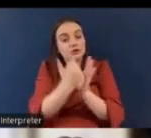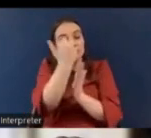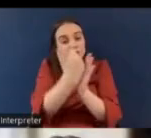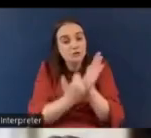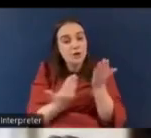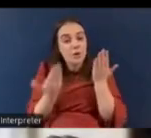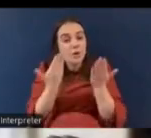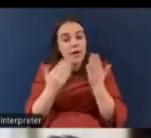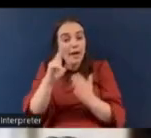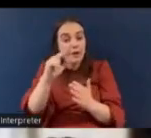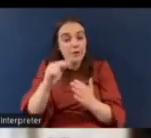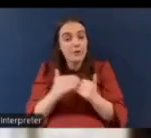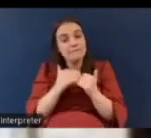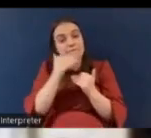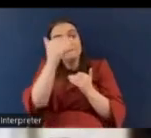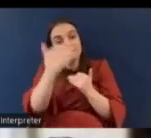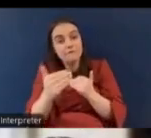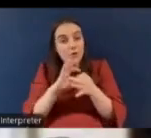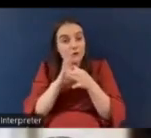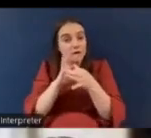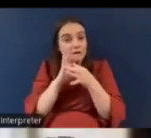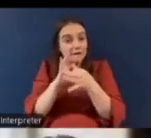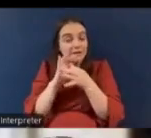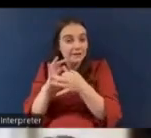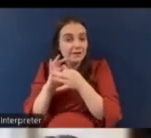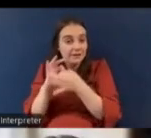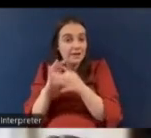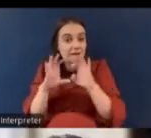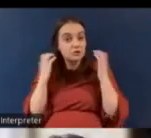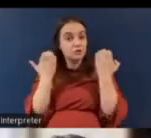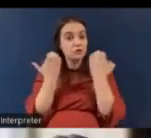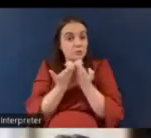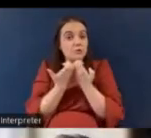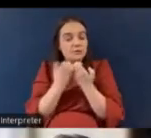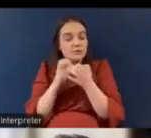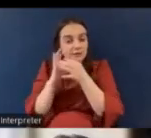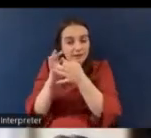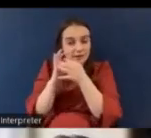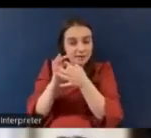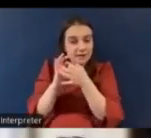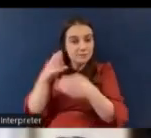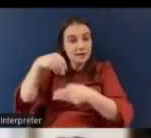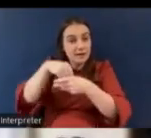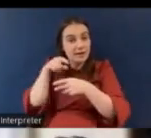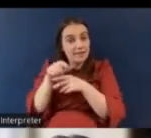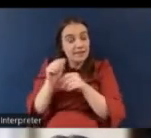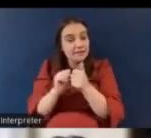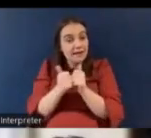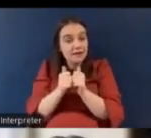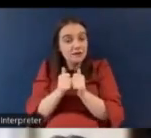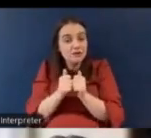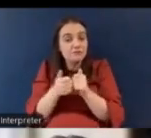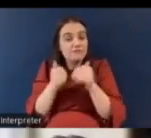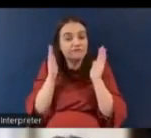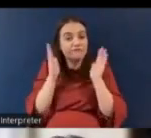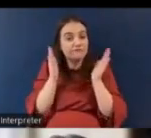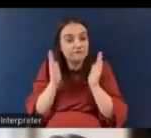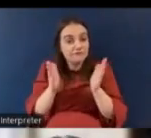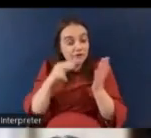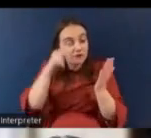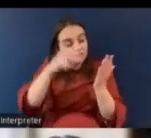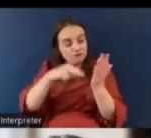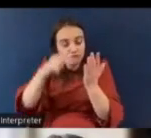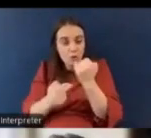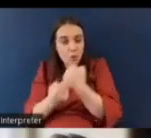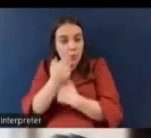you can further engage your community in this kind of action after you've read up and become upskilled